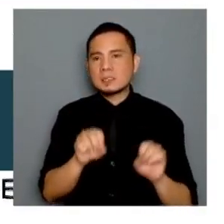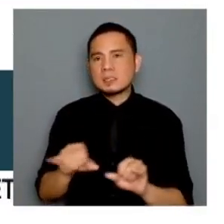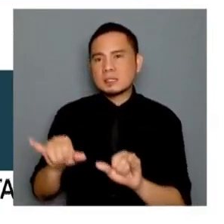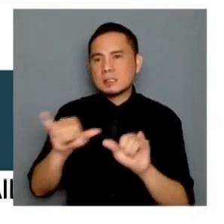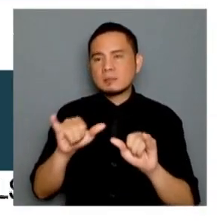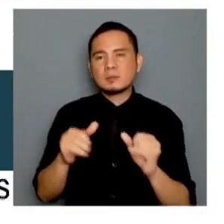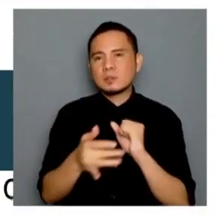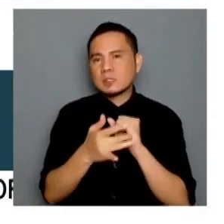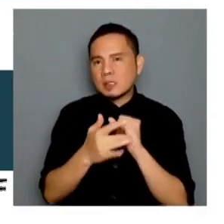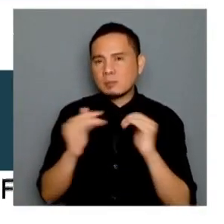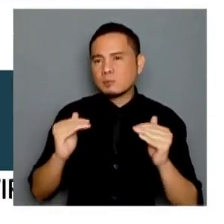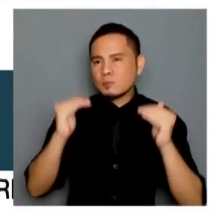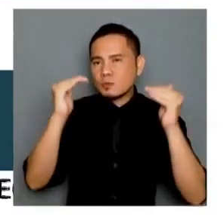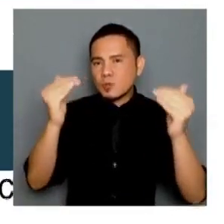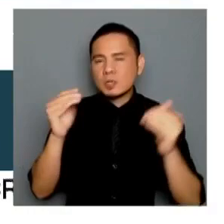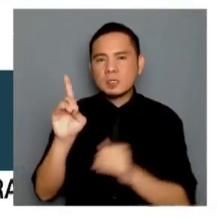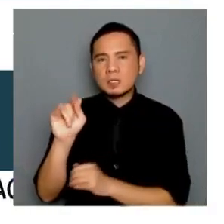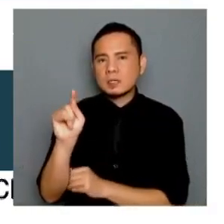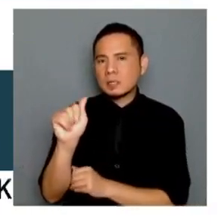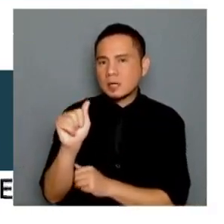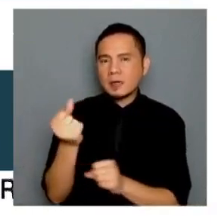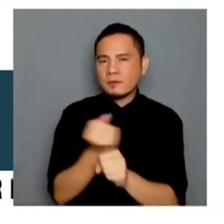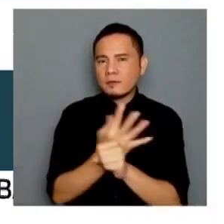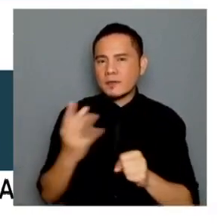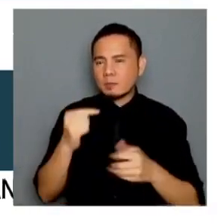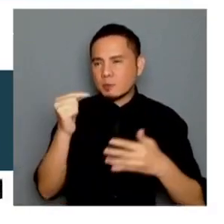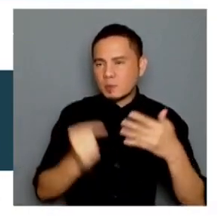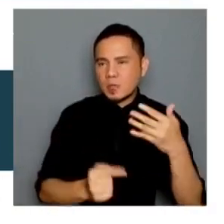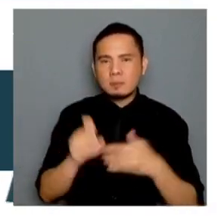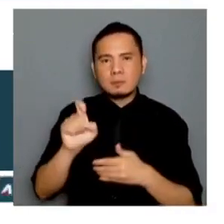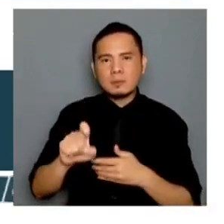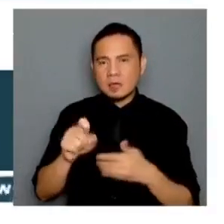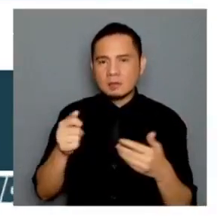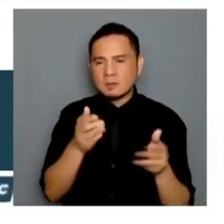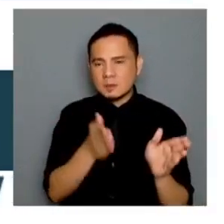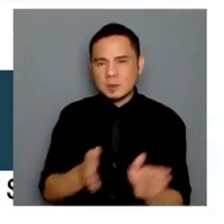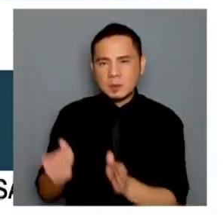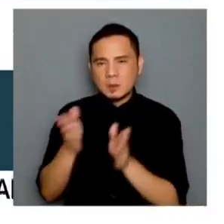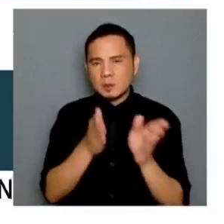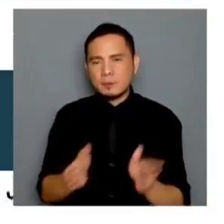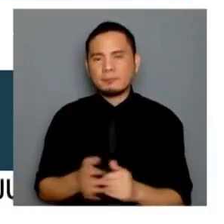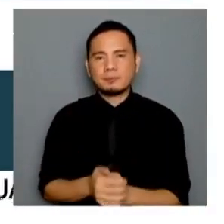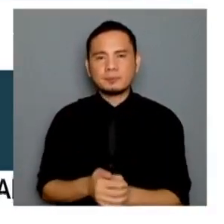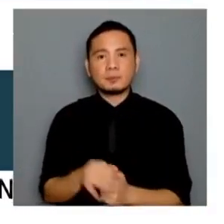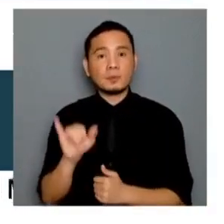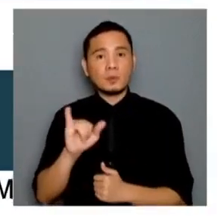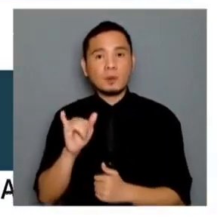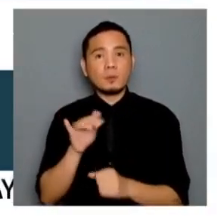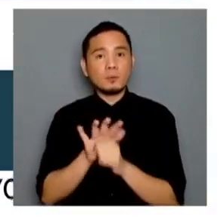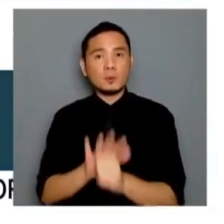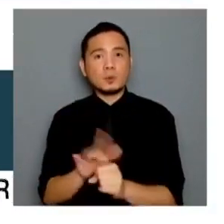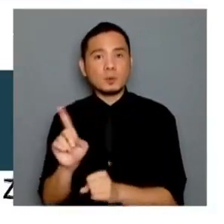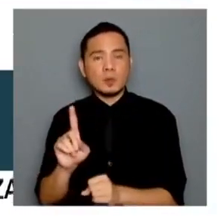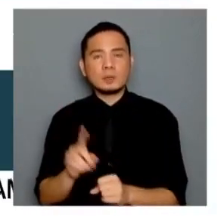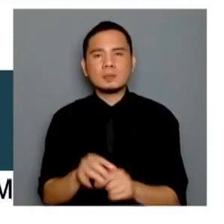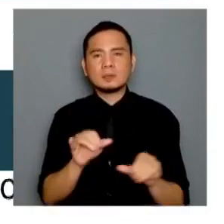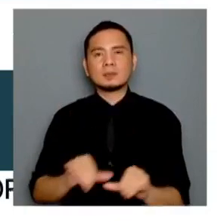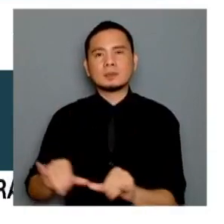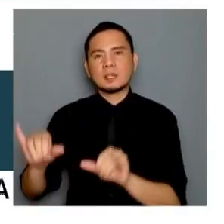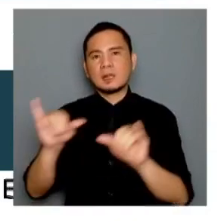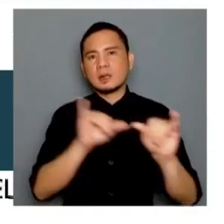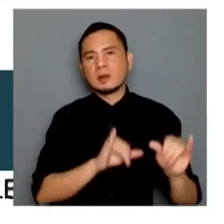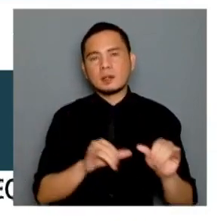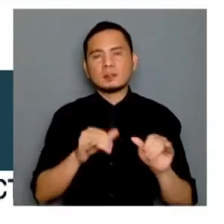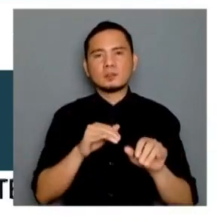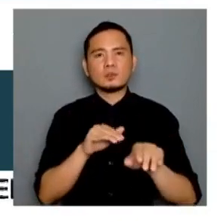end for this to work. And of course, we are also pushing to have a standardized traffic violation